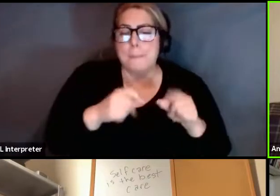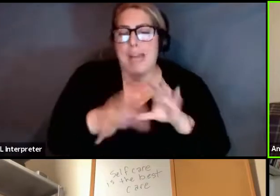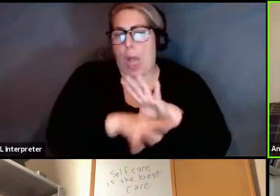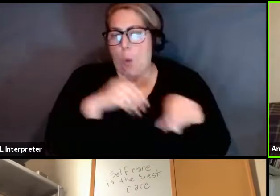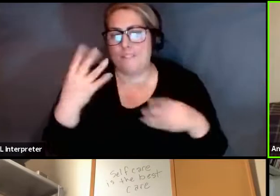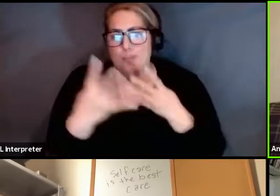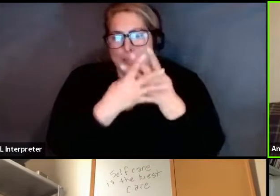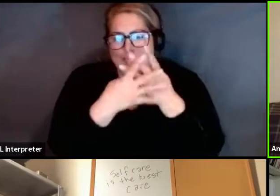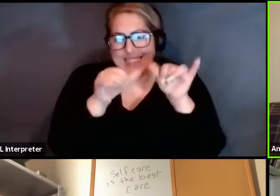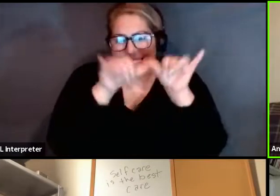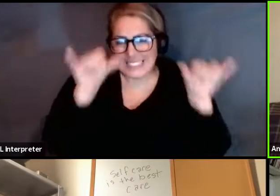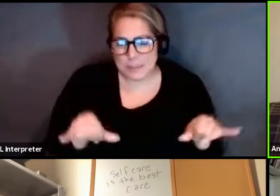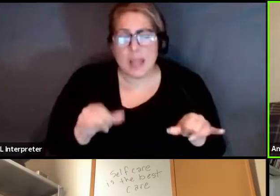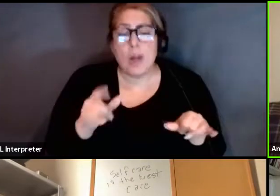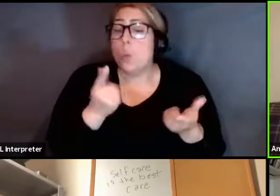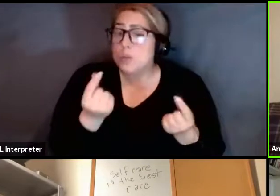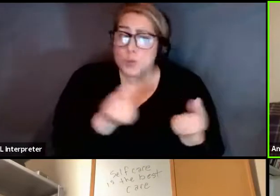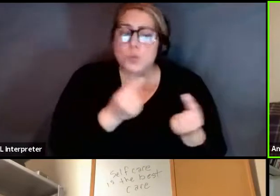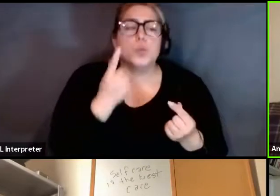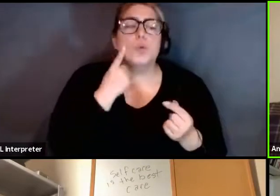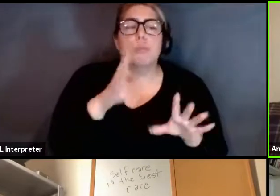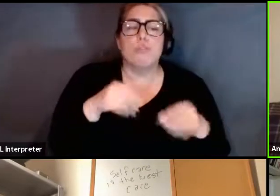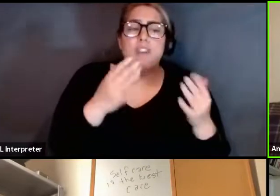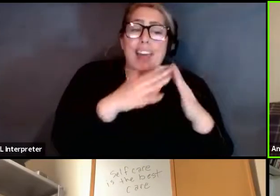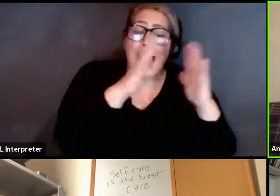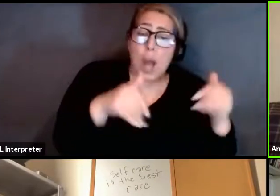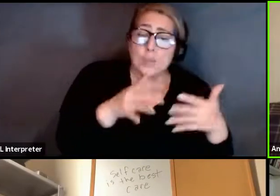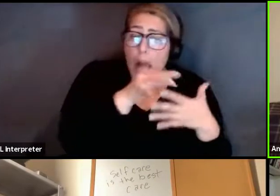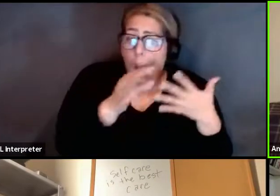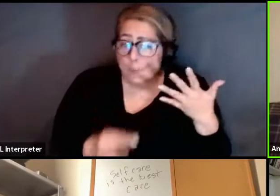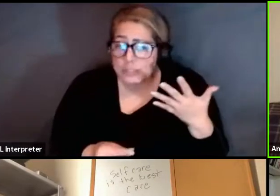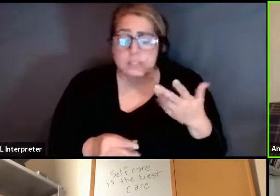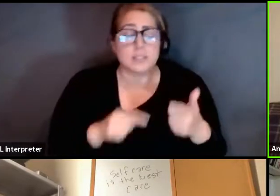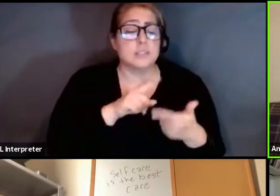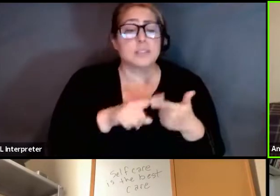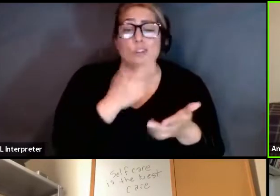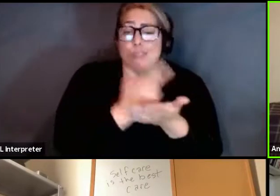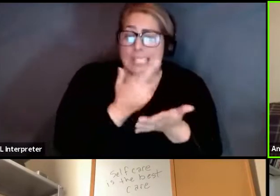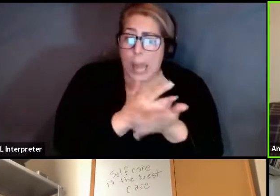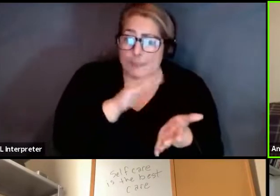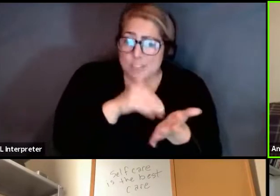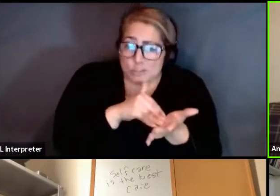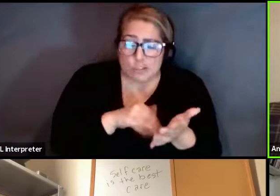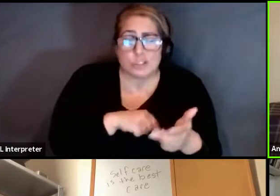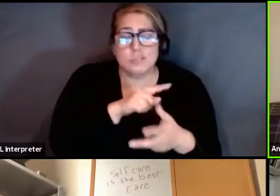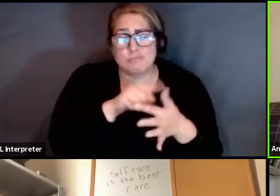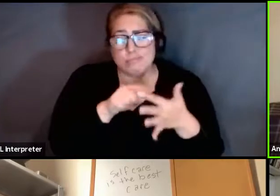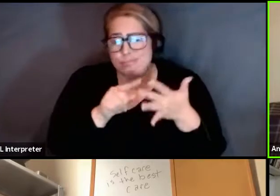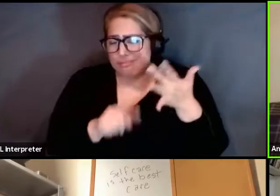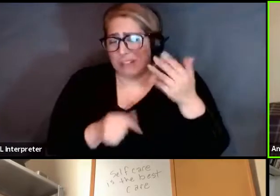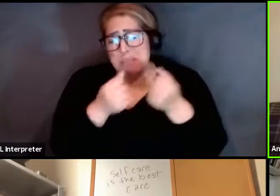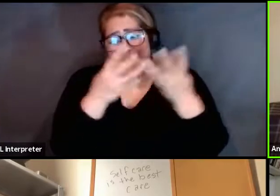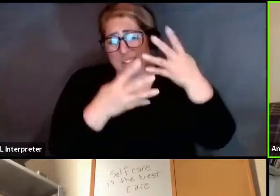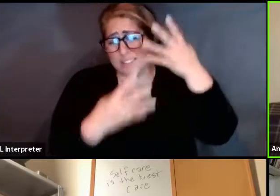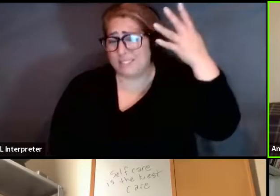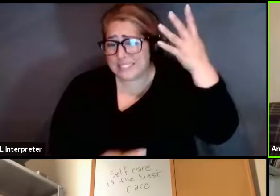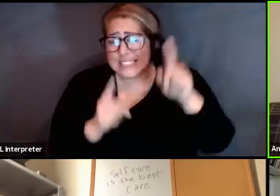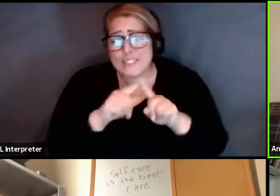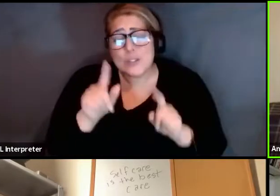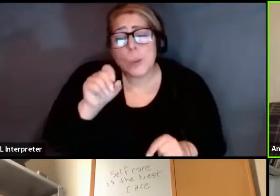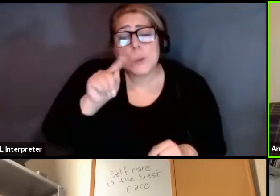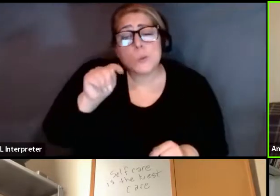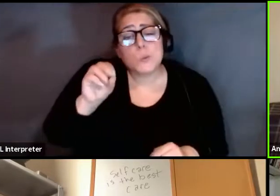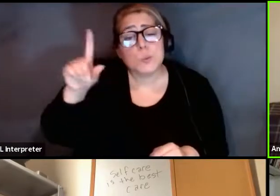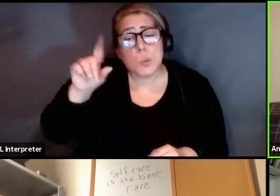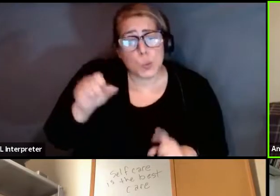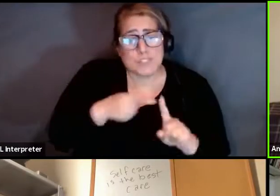housing using peer counselors, clubhouses, detox centers, and a bunch of other tools.